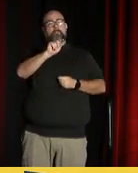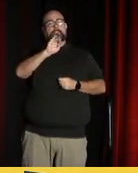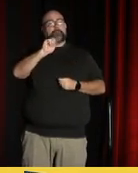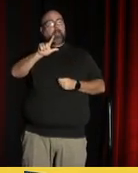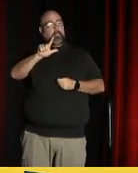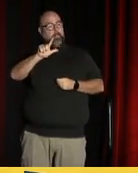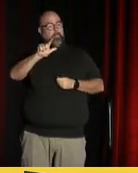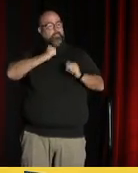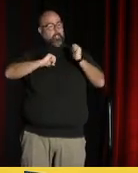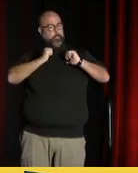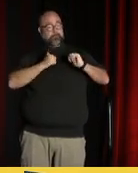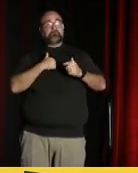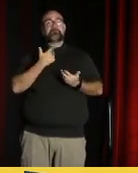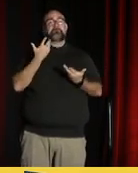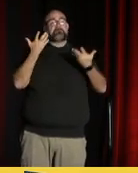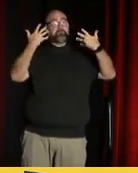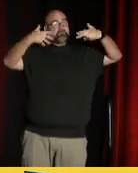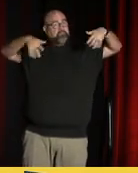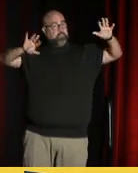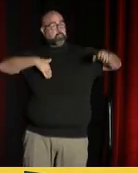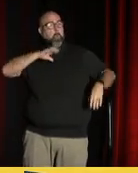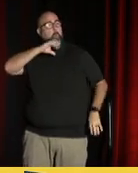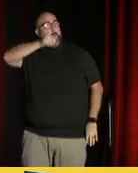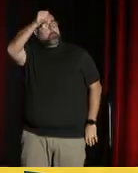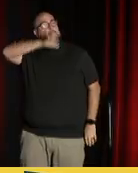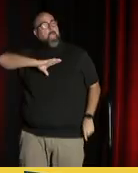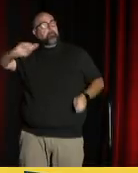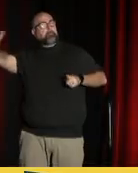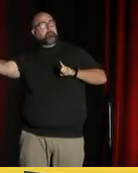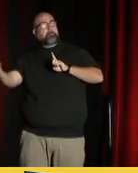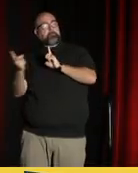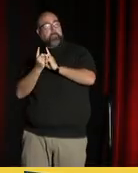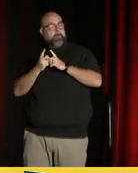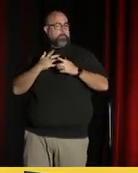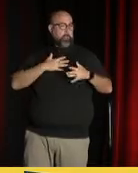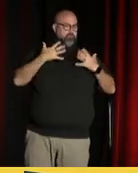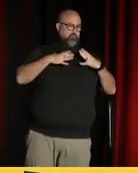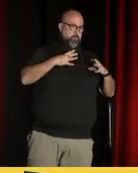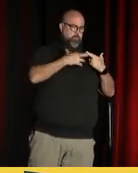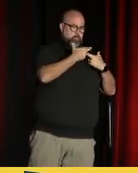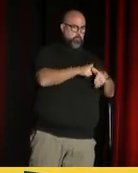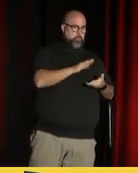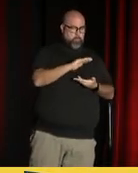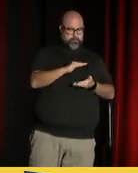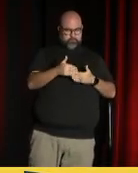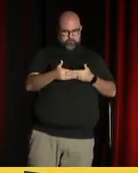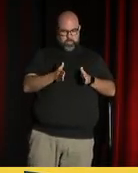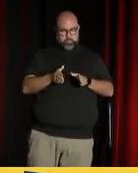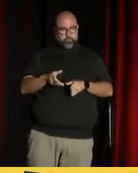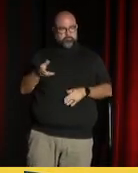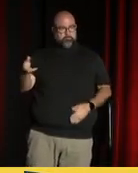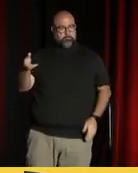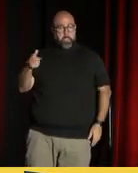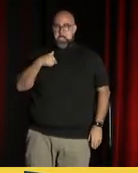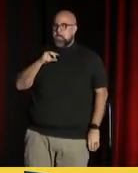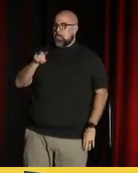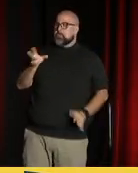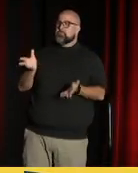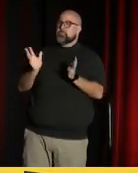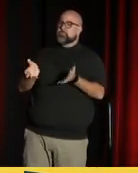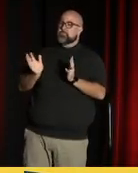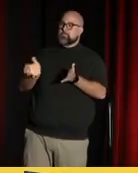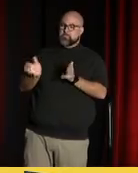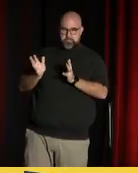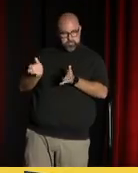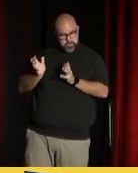one of our performances there, an older guy met me back at the dressing room with a little box. We talked for a little while, and the